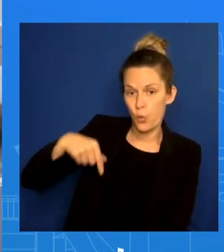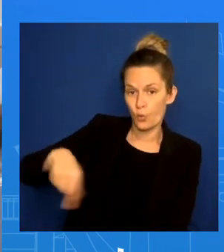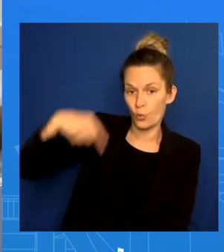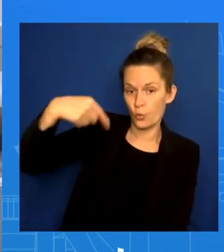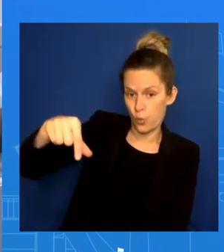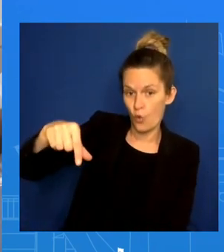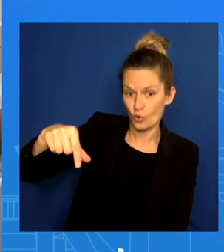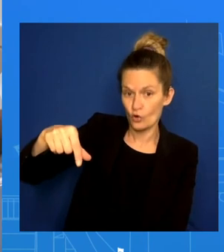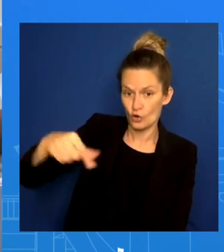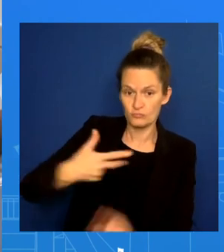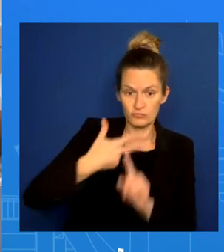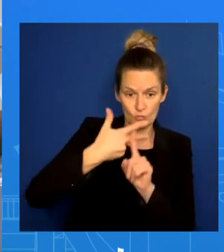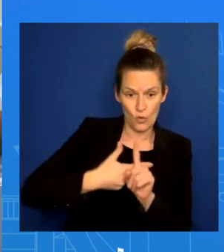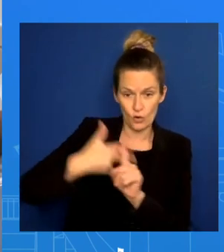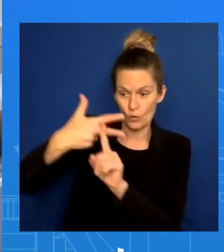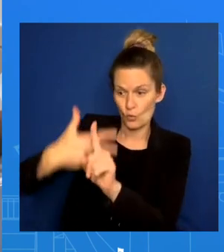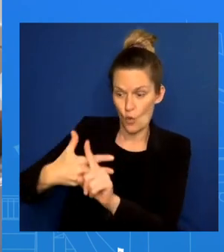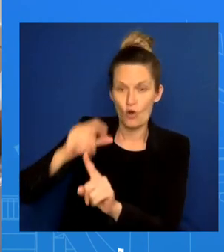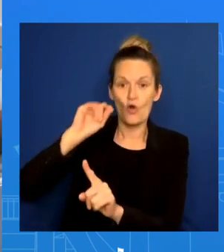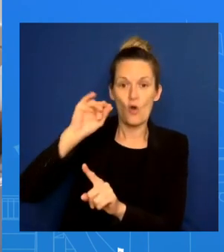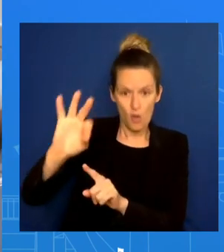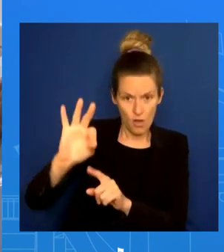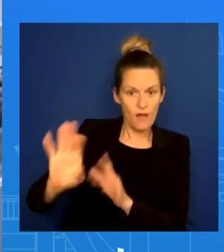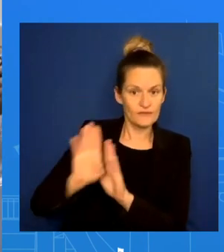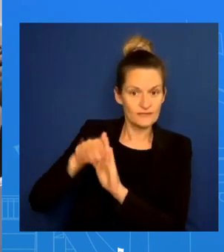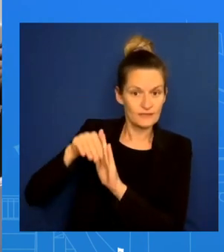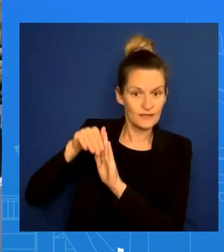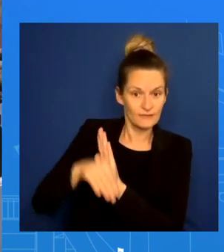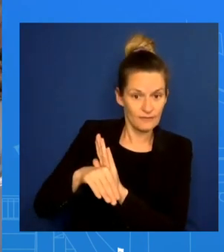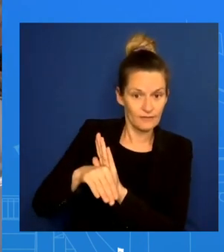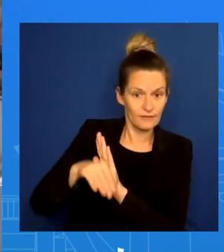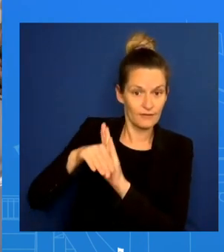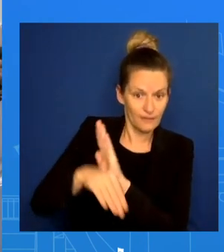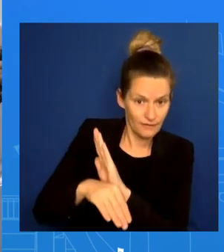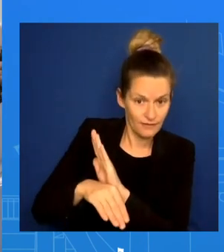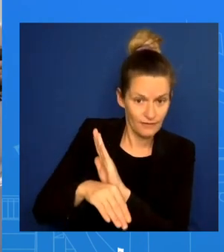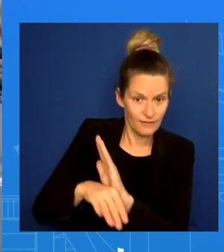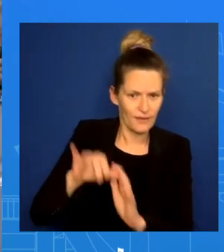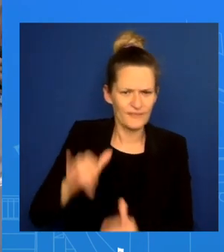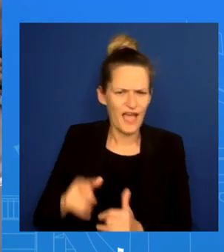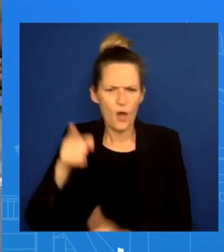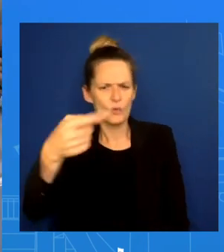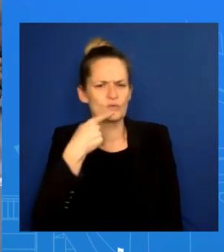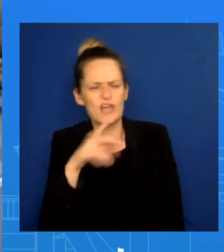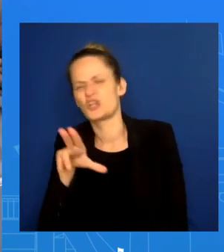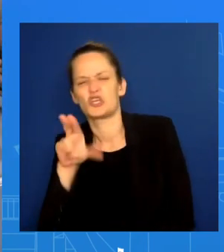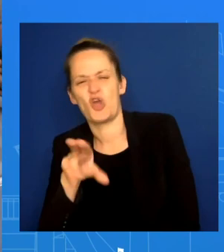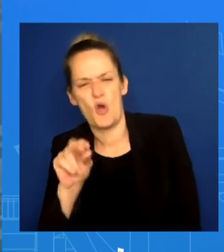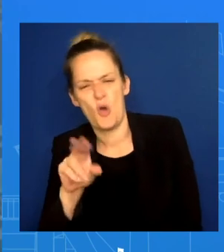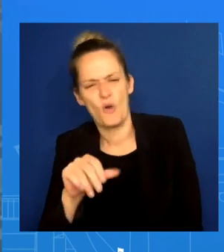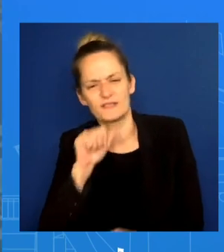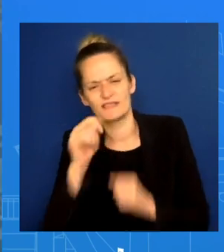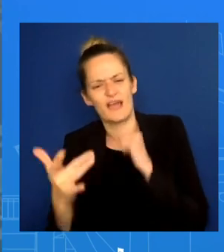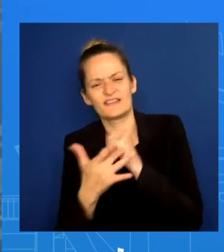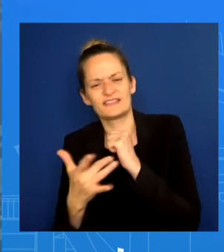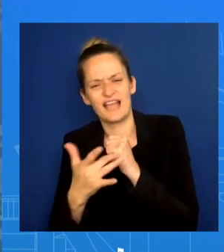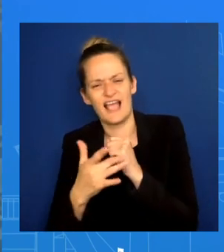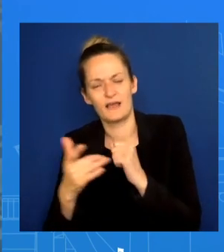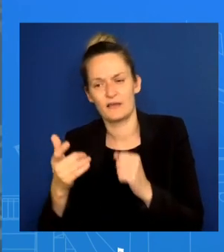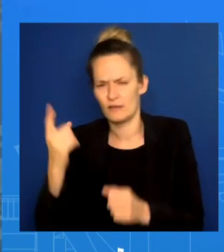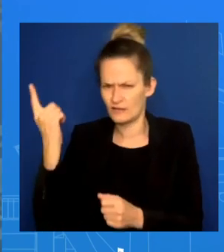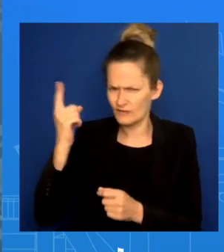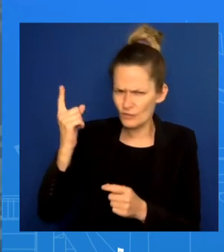GDP growth is not the technical definition of a recession. It is what not. Changed? It is not. Why did he say that it was? It is not.